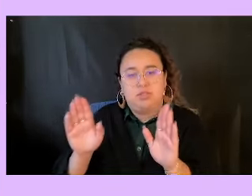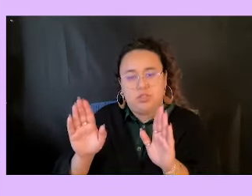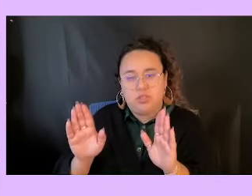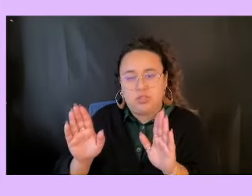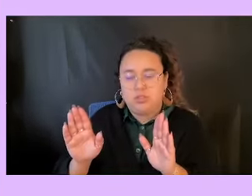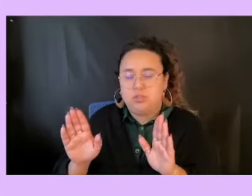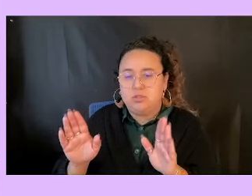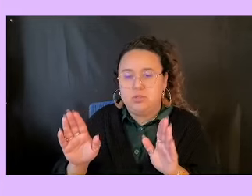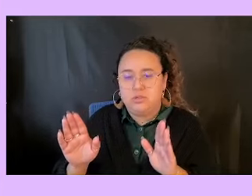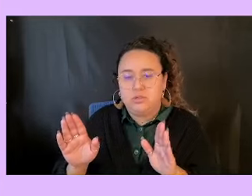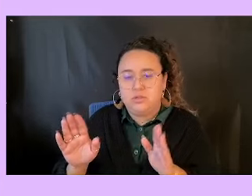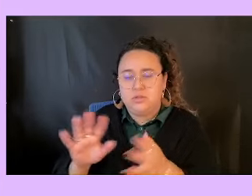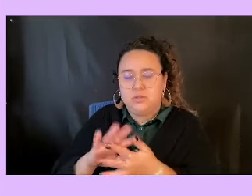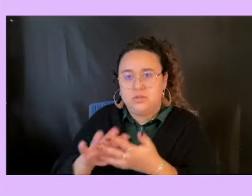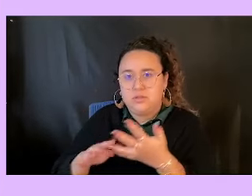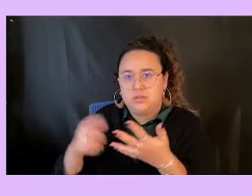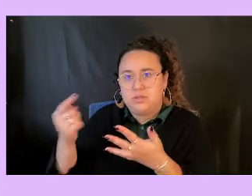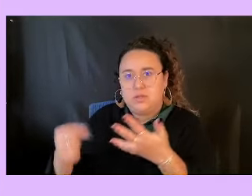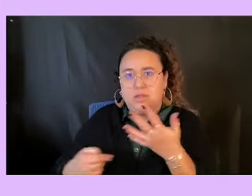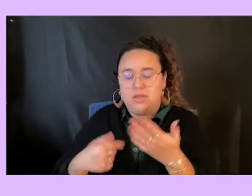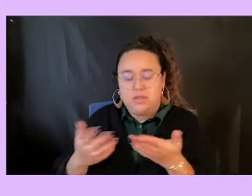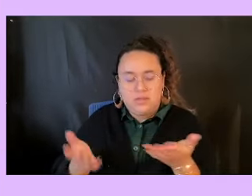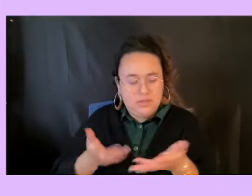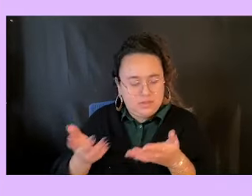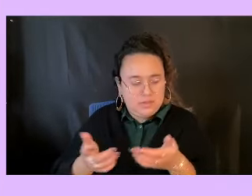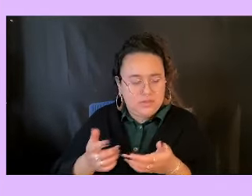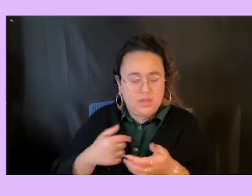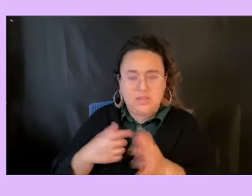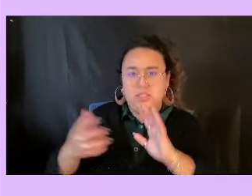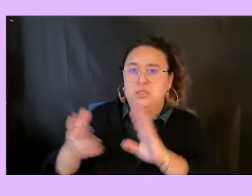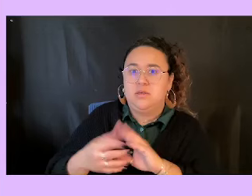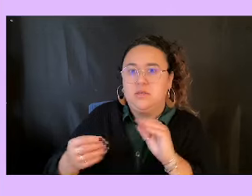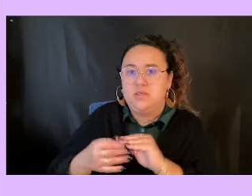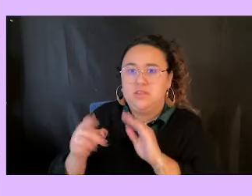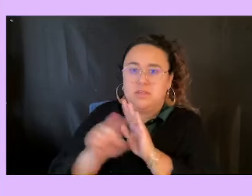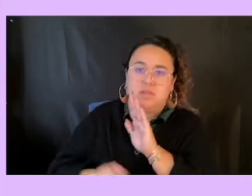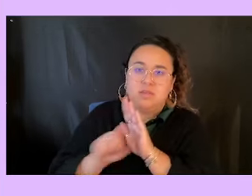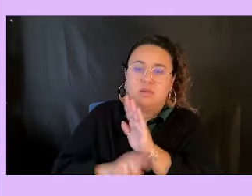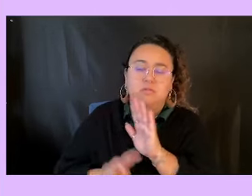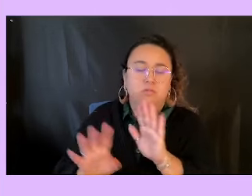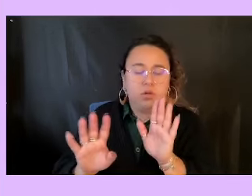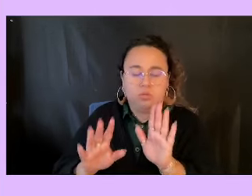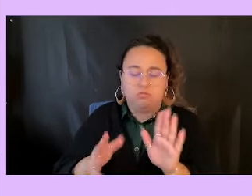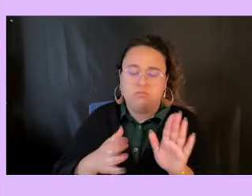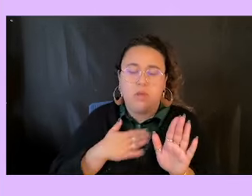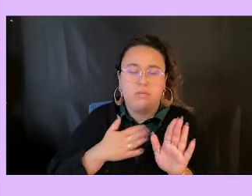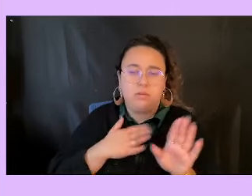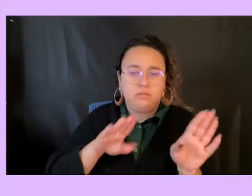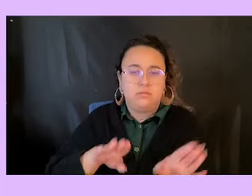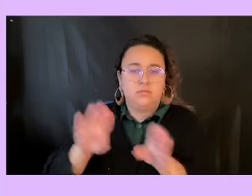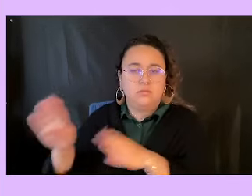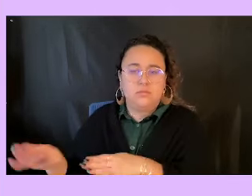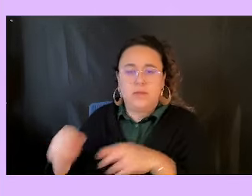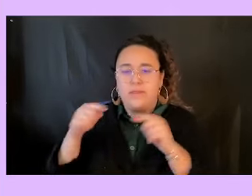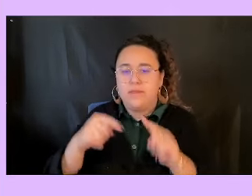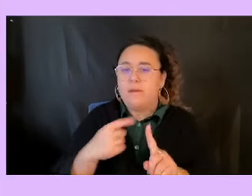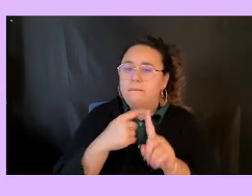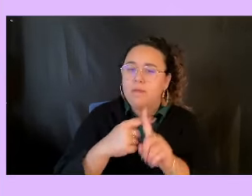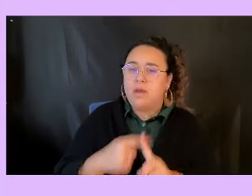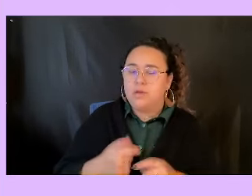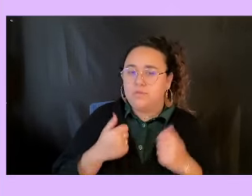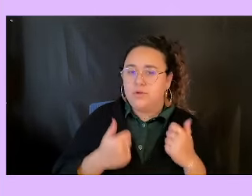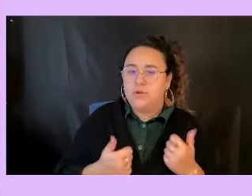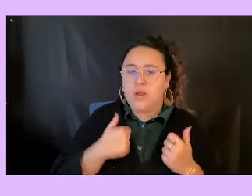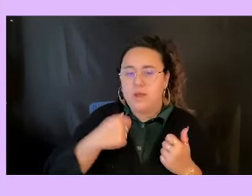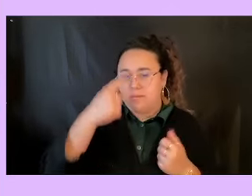like, how do you say it? Like the soapbox energy, and so that's not this, and this is great. But I'm really thinking about the bright